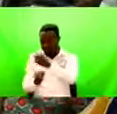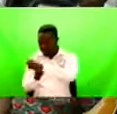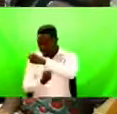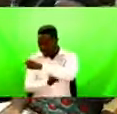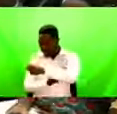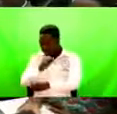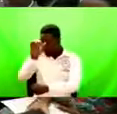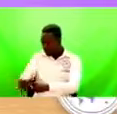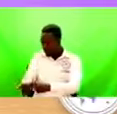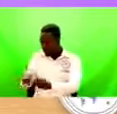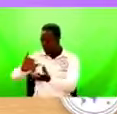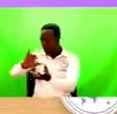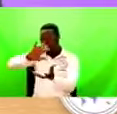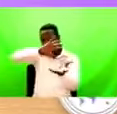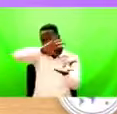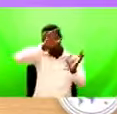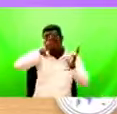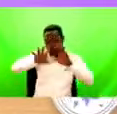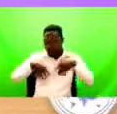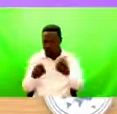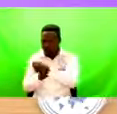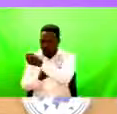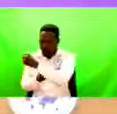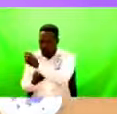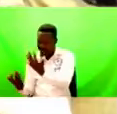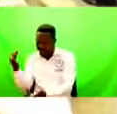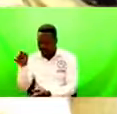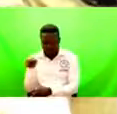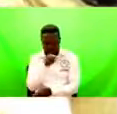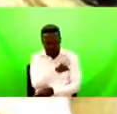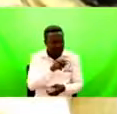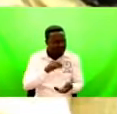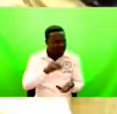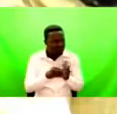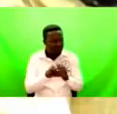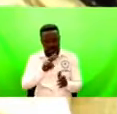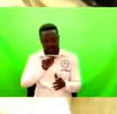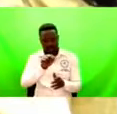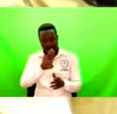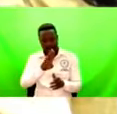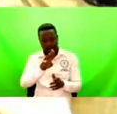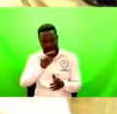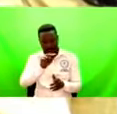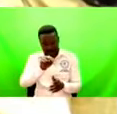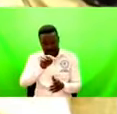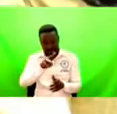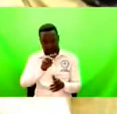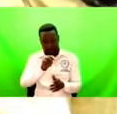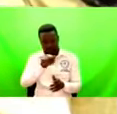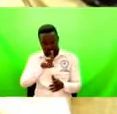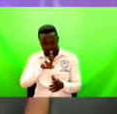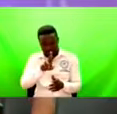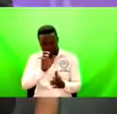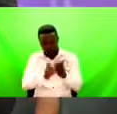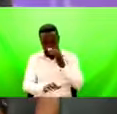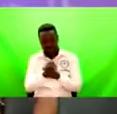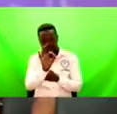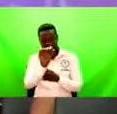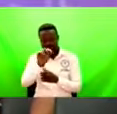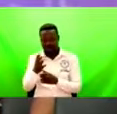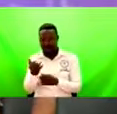of cloud and the pillar of fire, it is only when you read Numbers chapter 9, verse 15, that you realize that